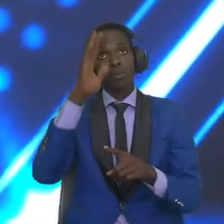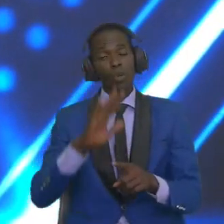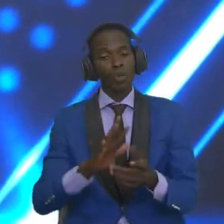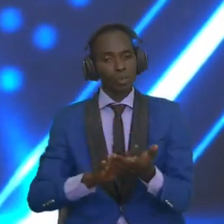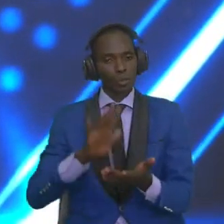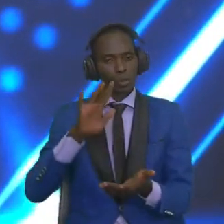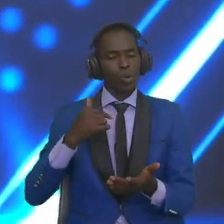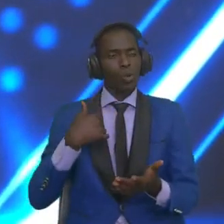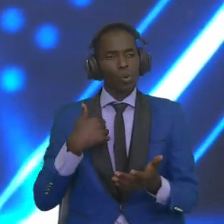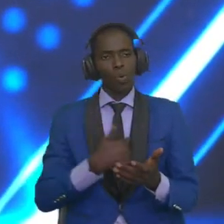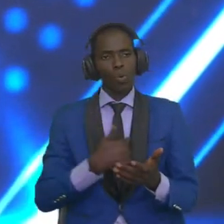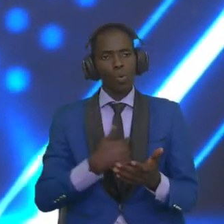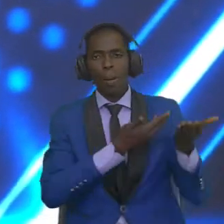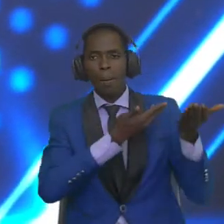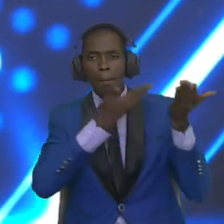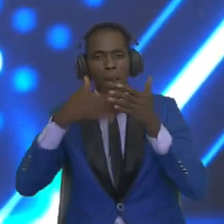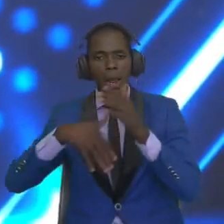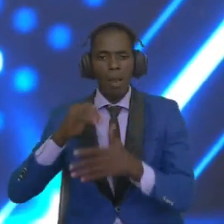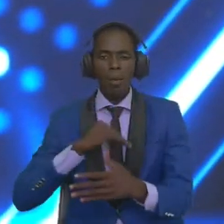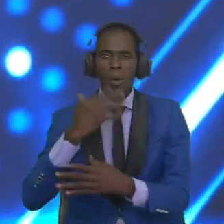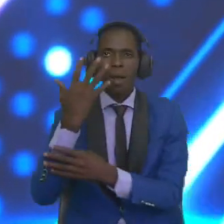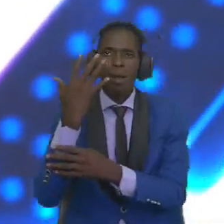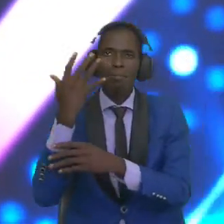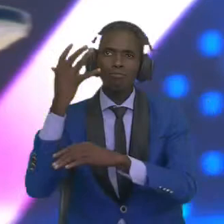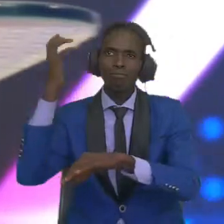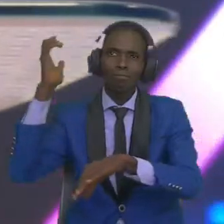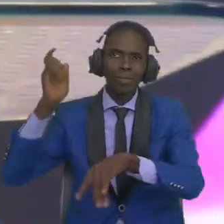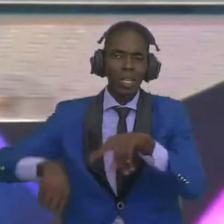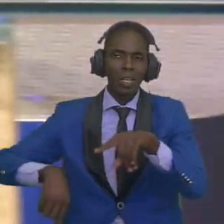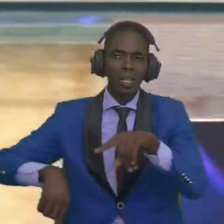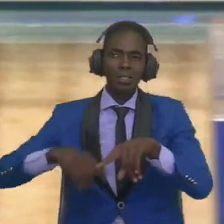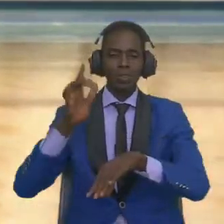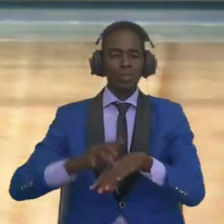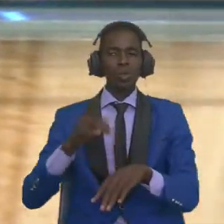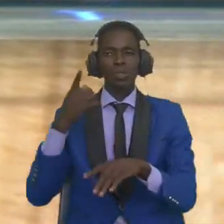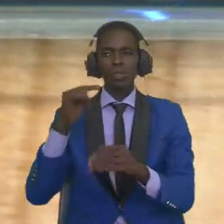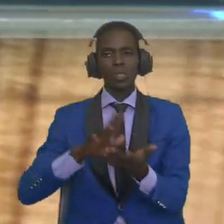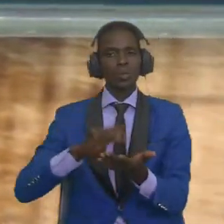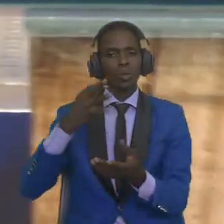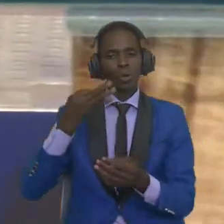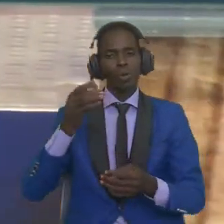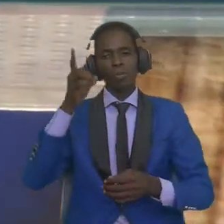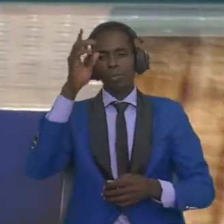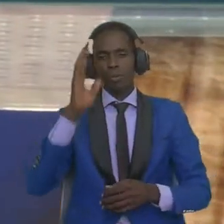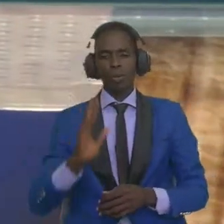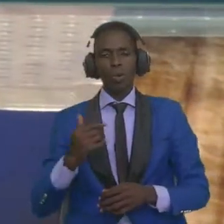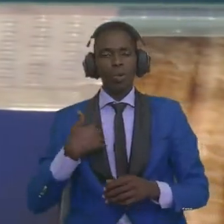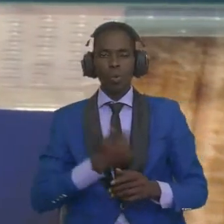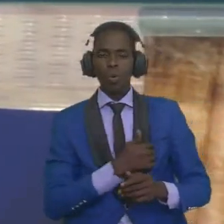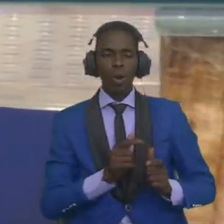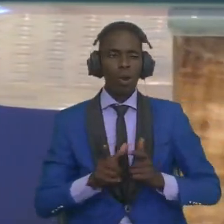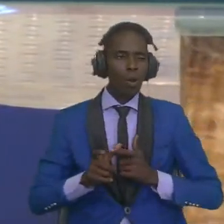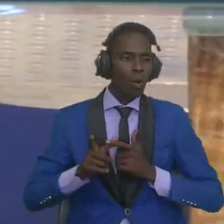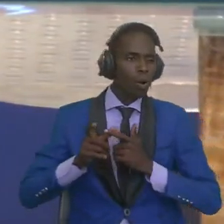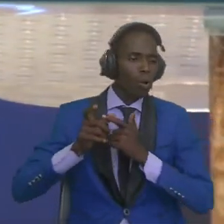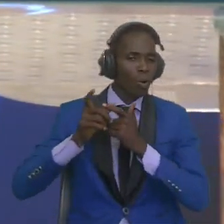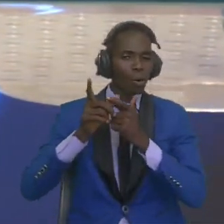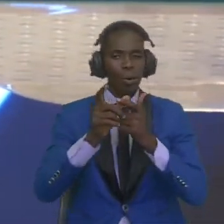stretch our hand, we cannot get to the glory of God. We run as far as human strength